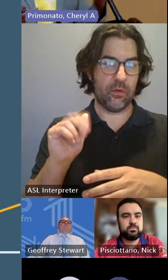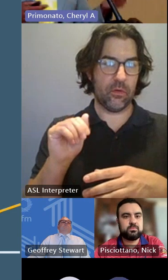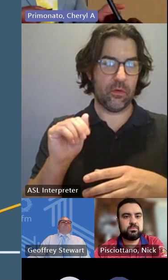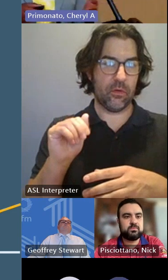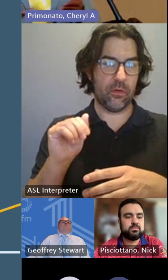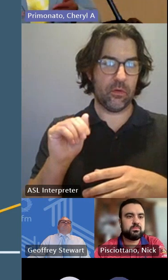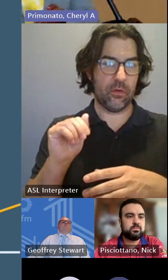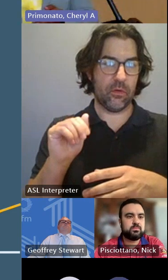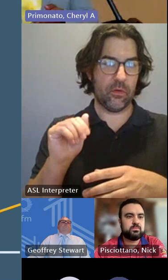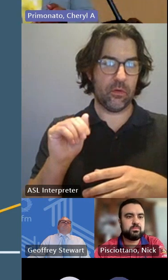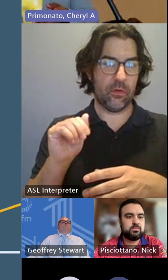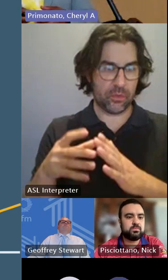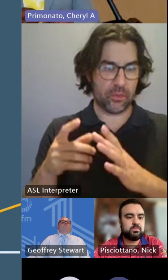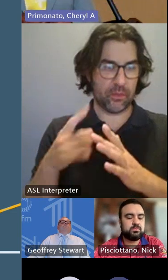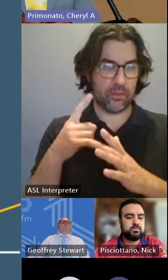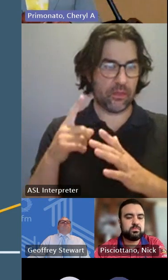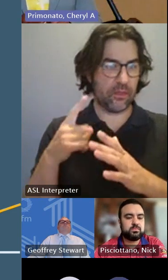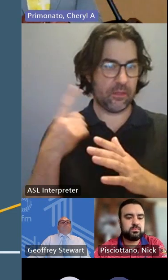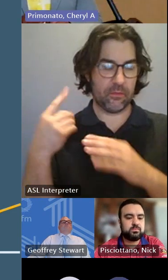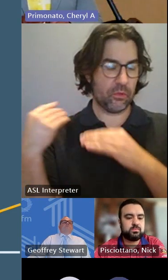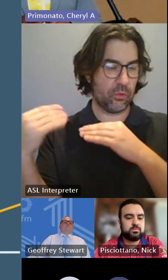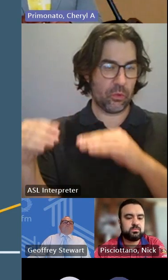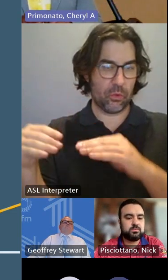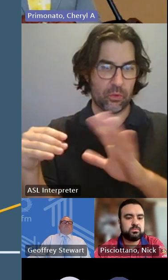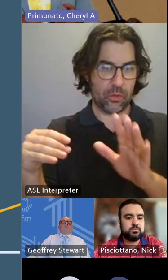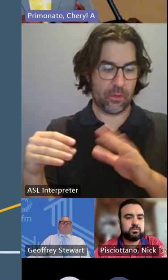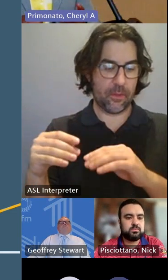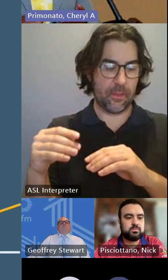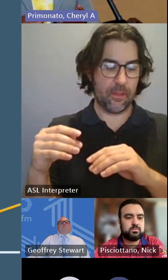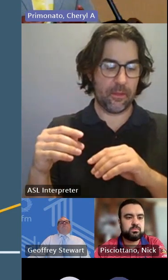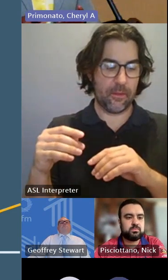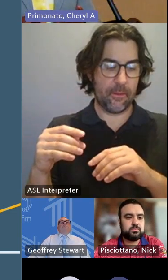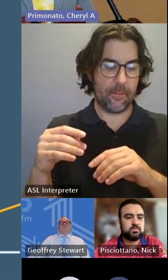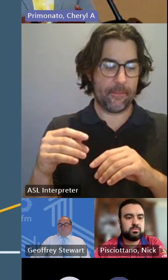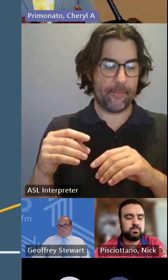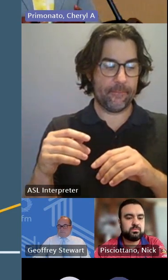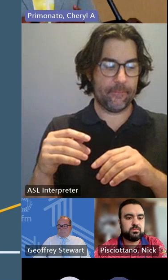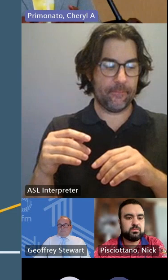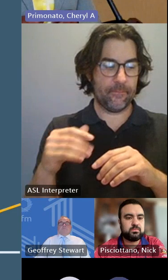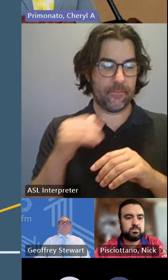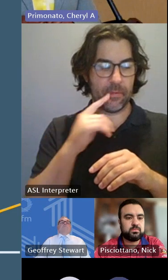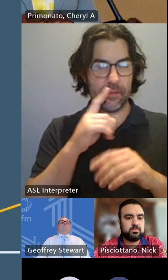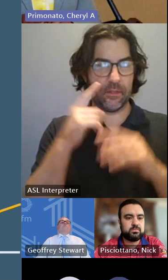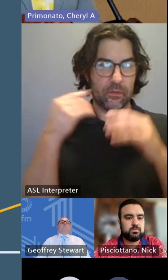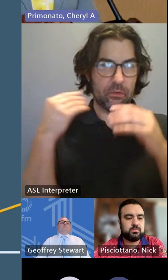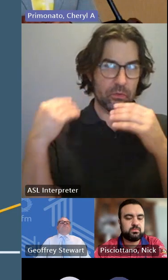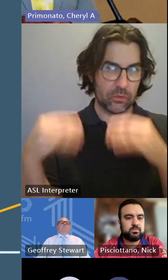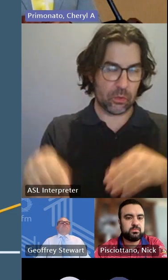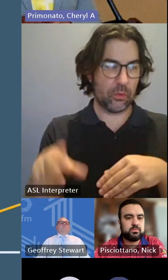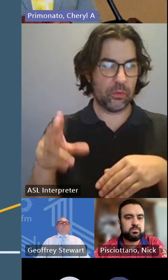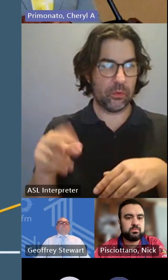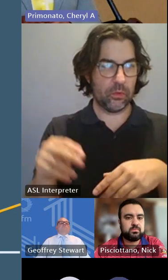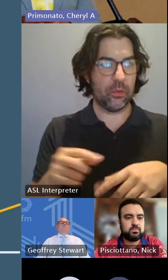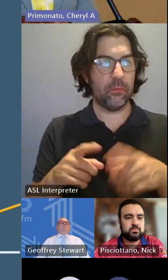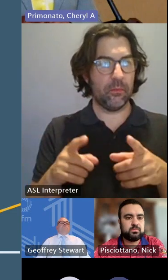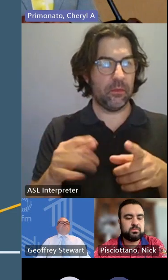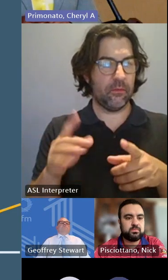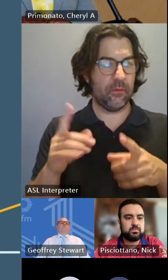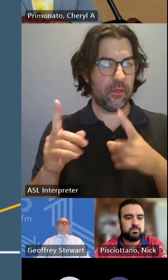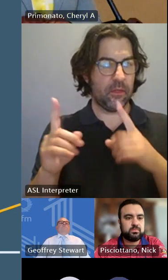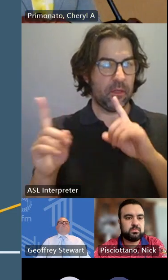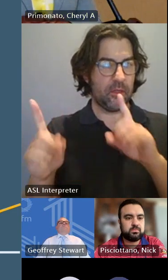to something that's sold to them. So not necessarily sold to them, no, if that answers your